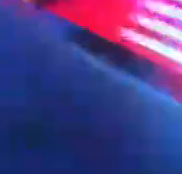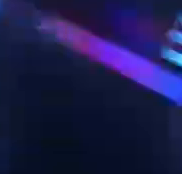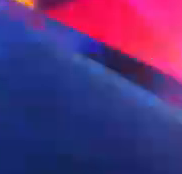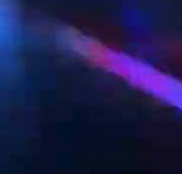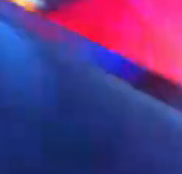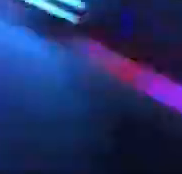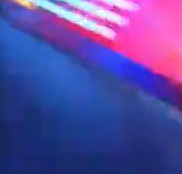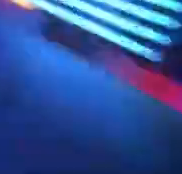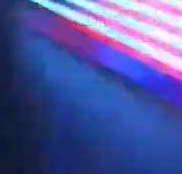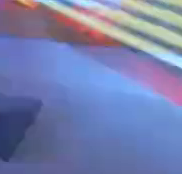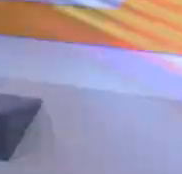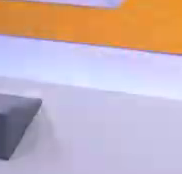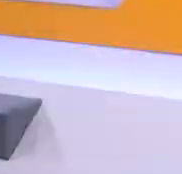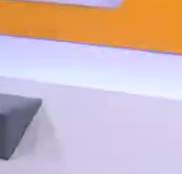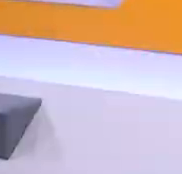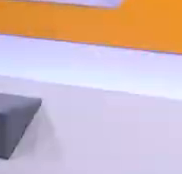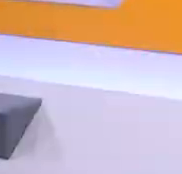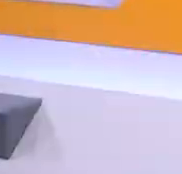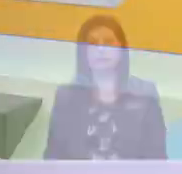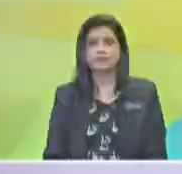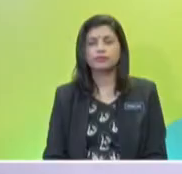Okay. Turbo, go faster, faster.